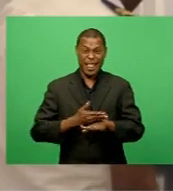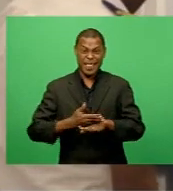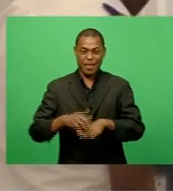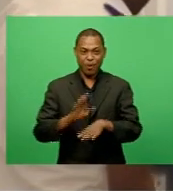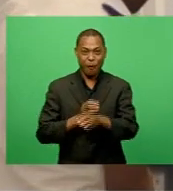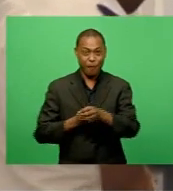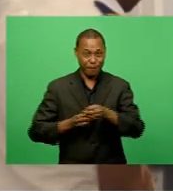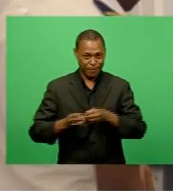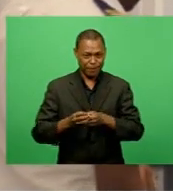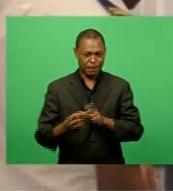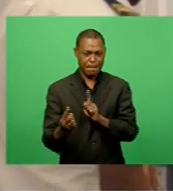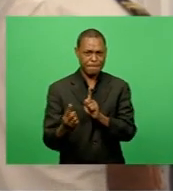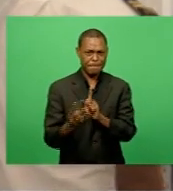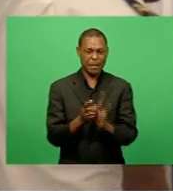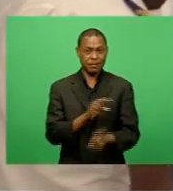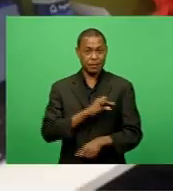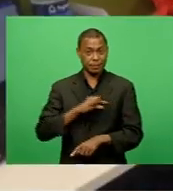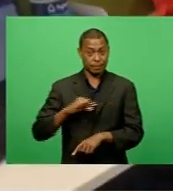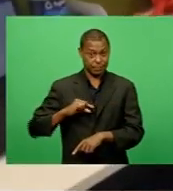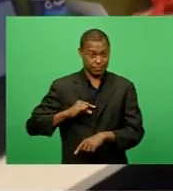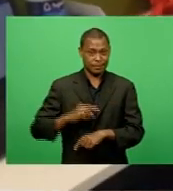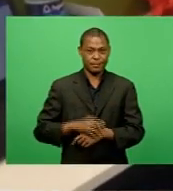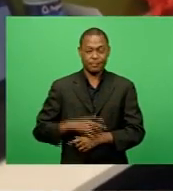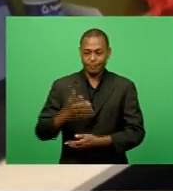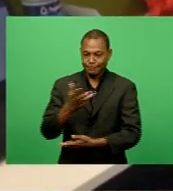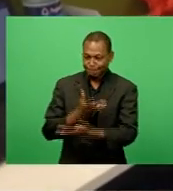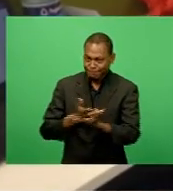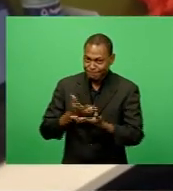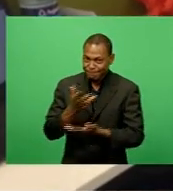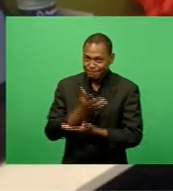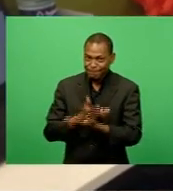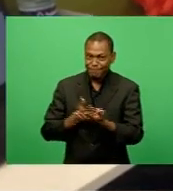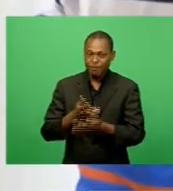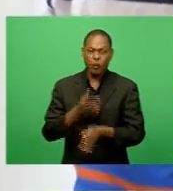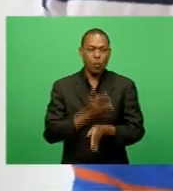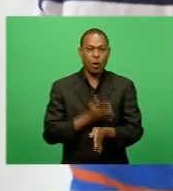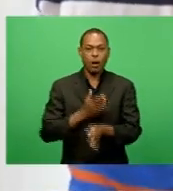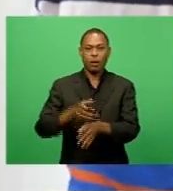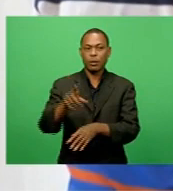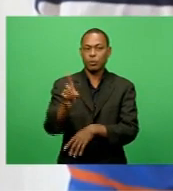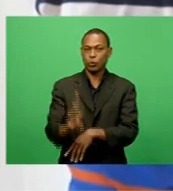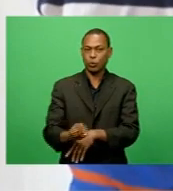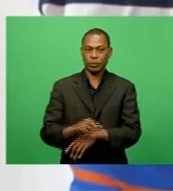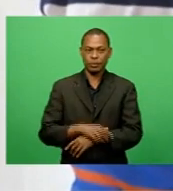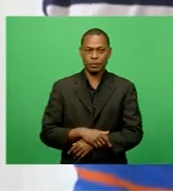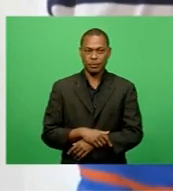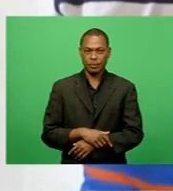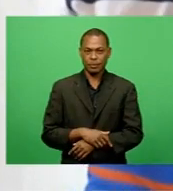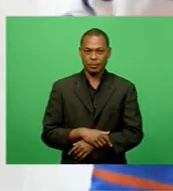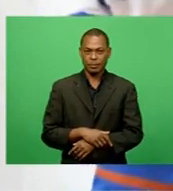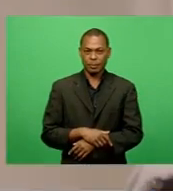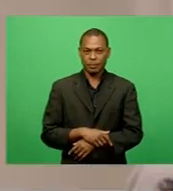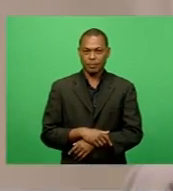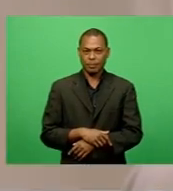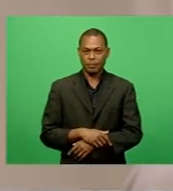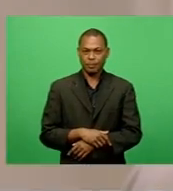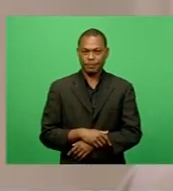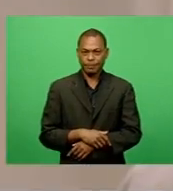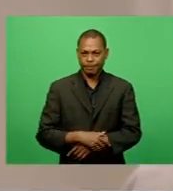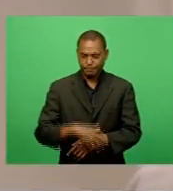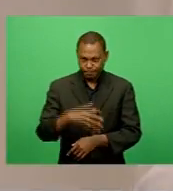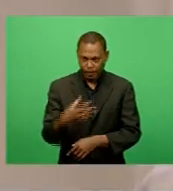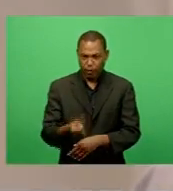a number of staff who also explained a bit about the work they did. If we don't lift up the game, if we don't lift up our